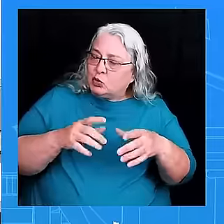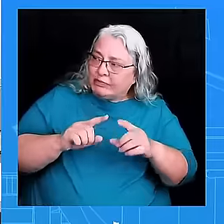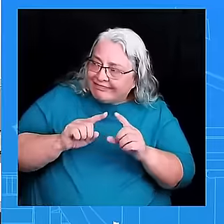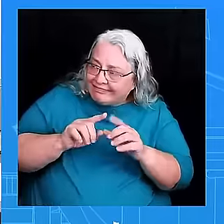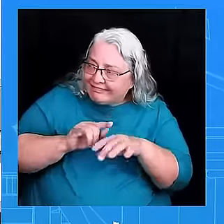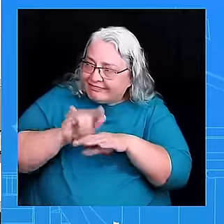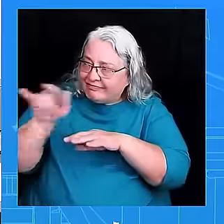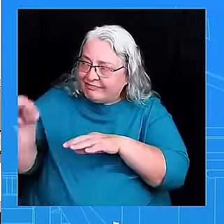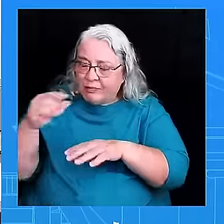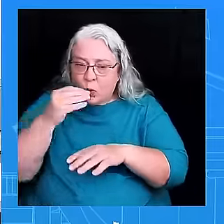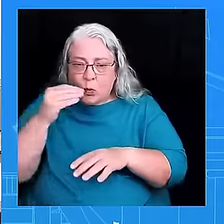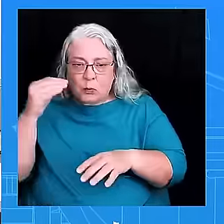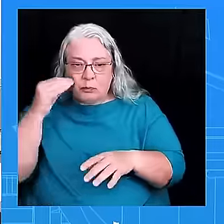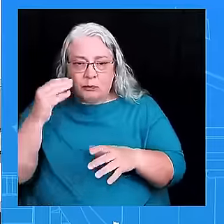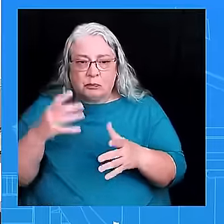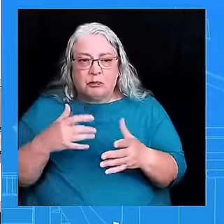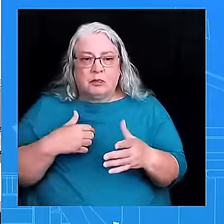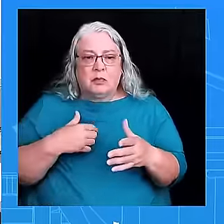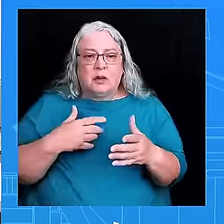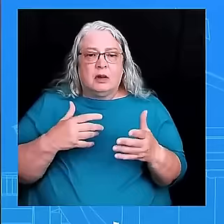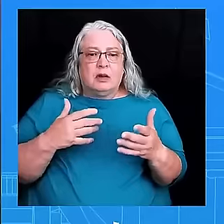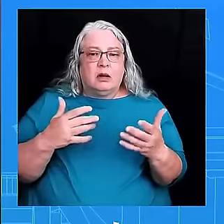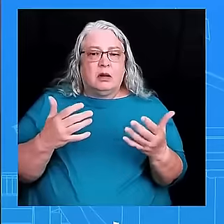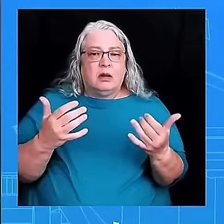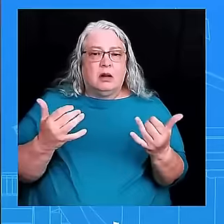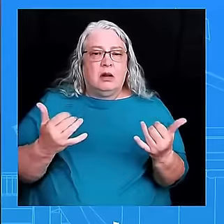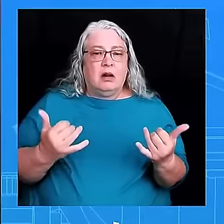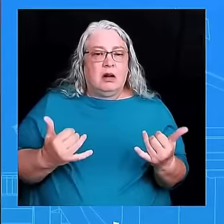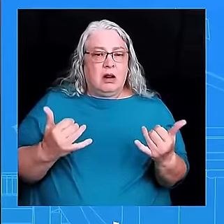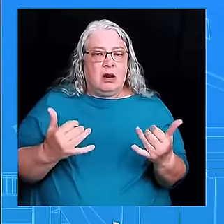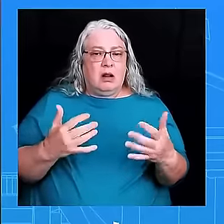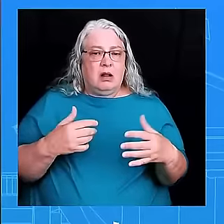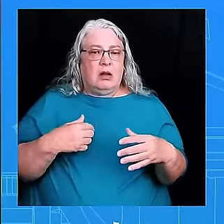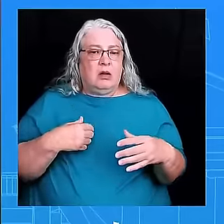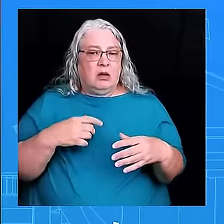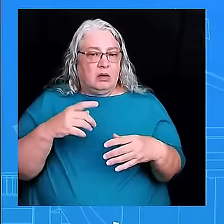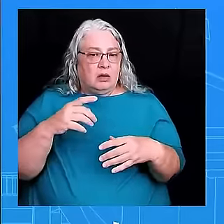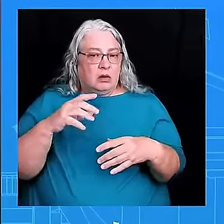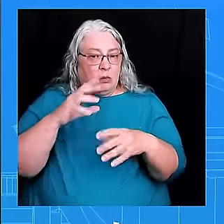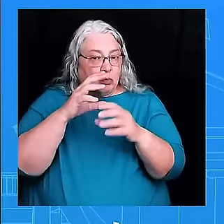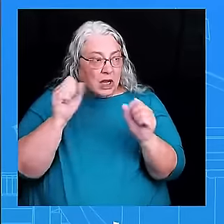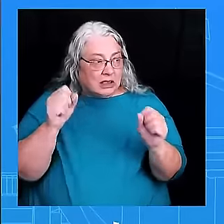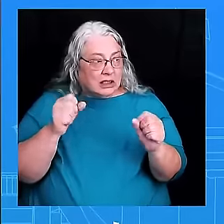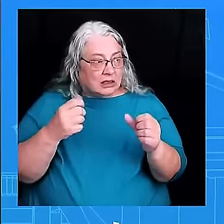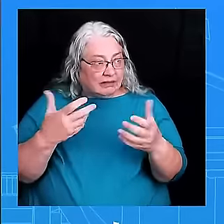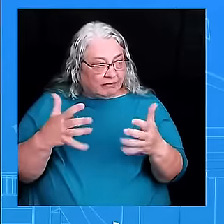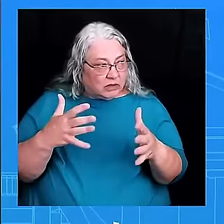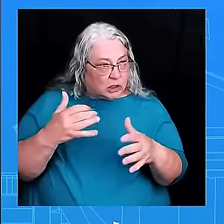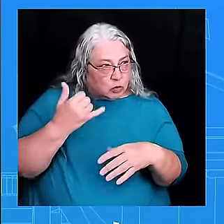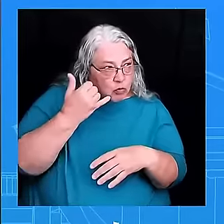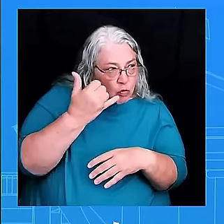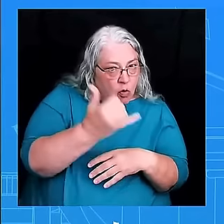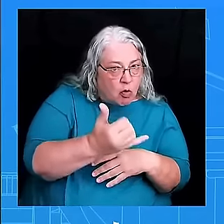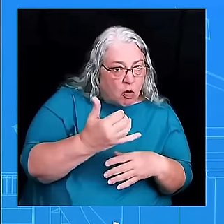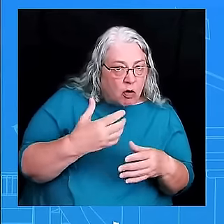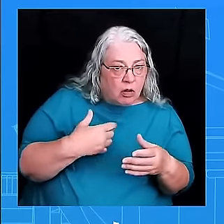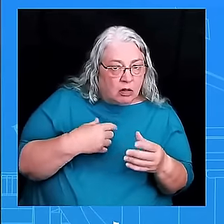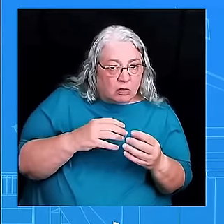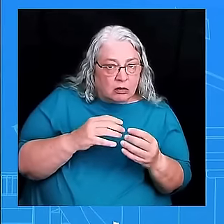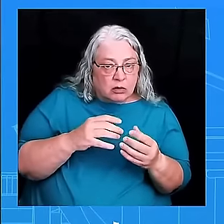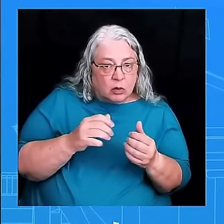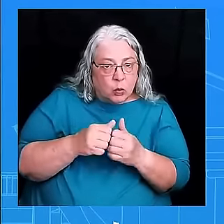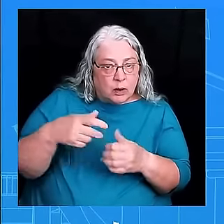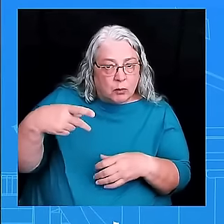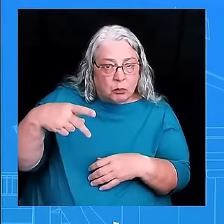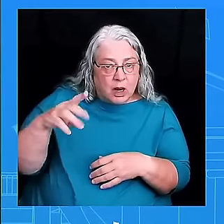one? I believe the Israeli government has put out that they're having a call. We had not announced that yet, but in